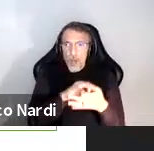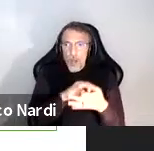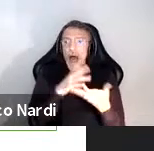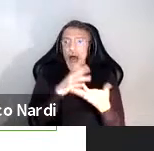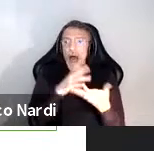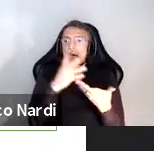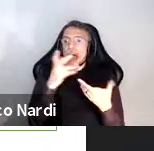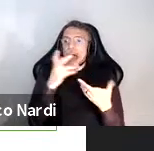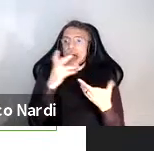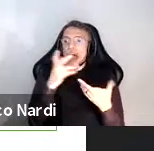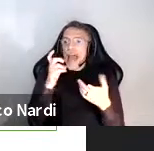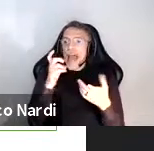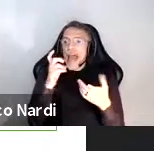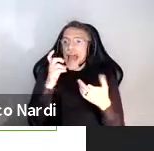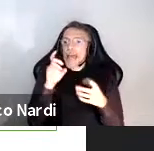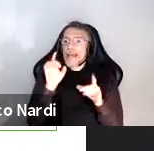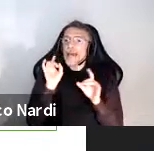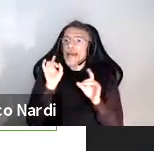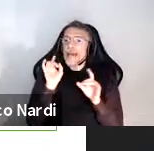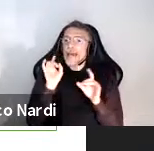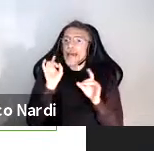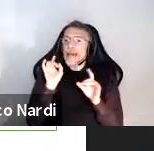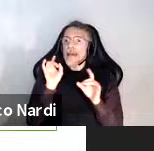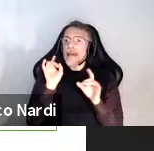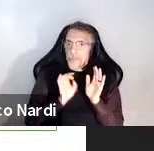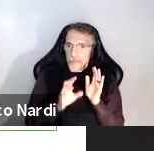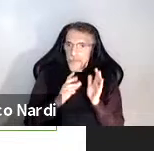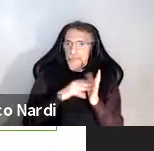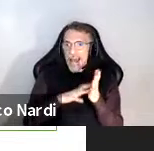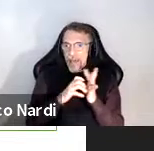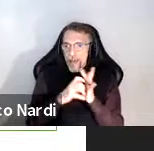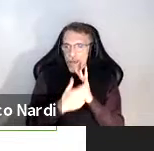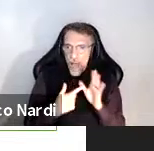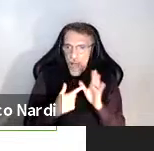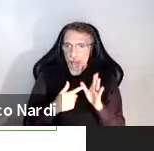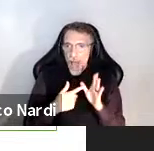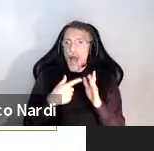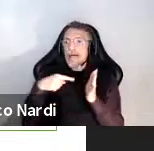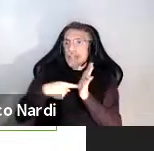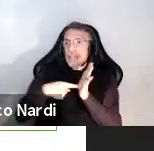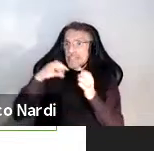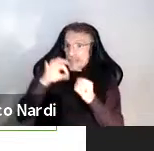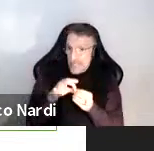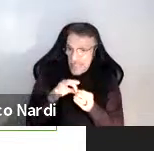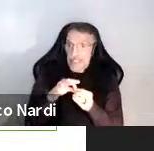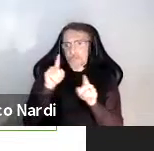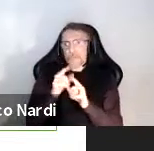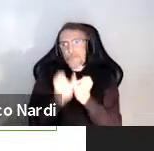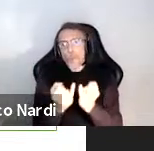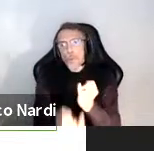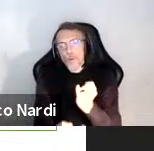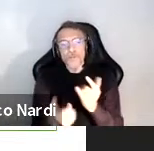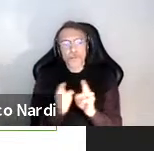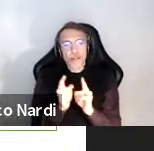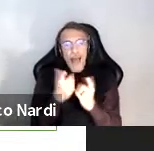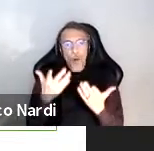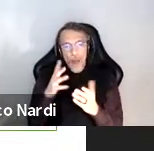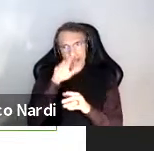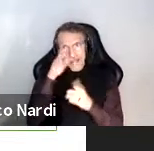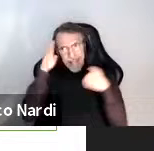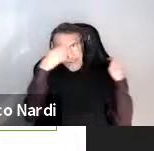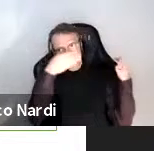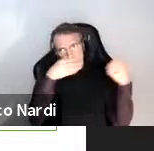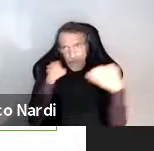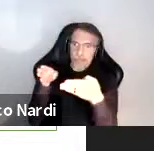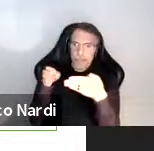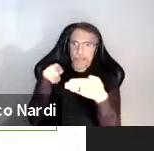malaria, tuberculosis, and others, suffered significantly because attention was diverted now to COVID. And then